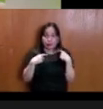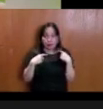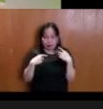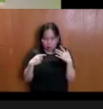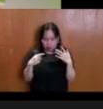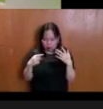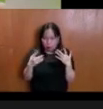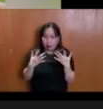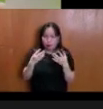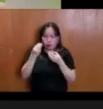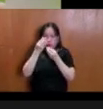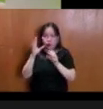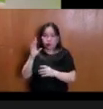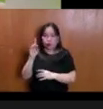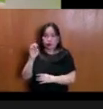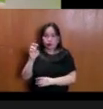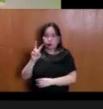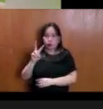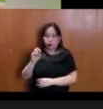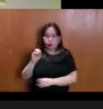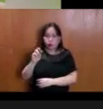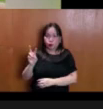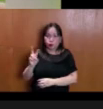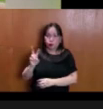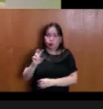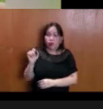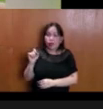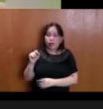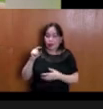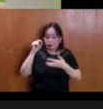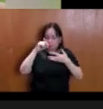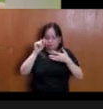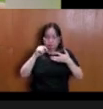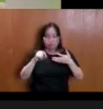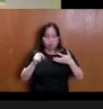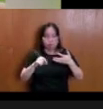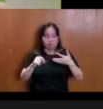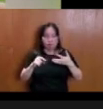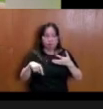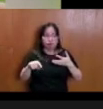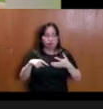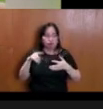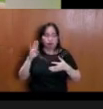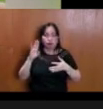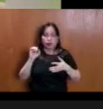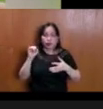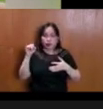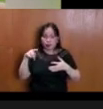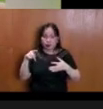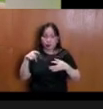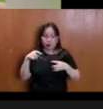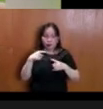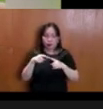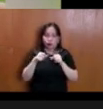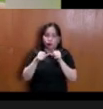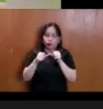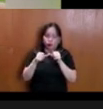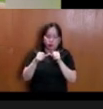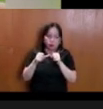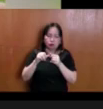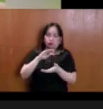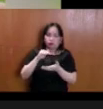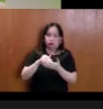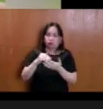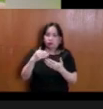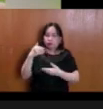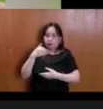in December 2022 the 11-point strategy of the BSP under the Sustainable Central Banking Program.